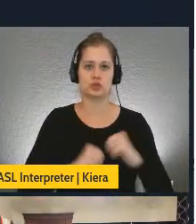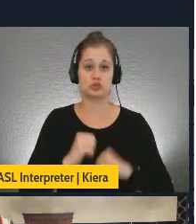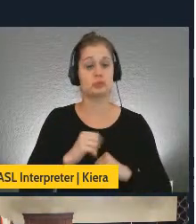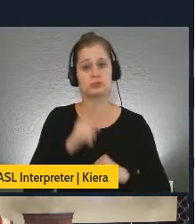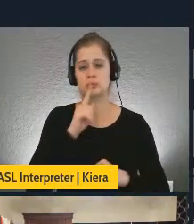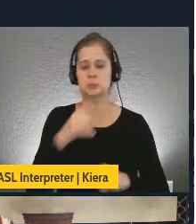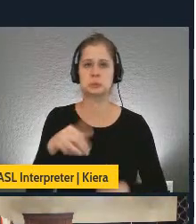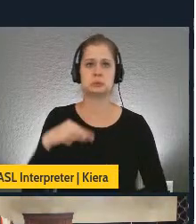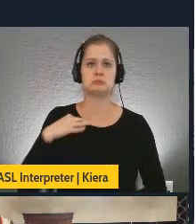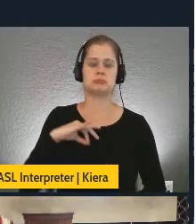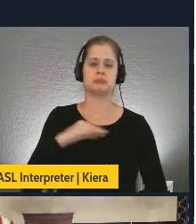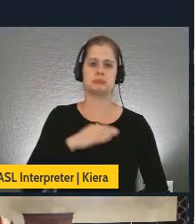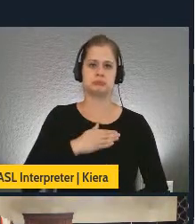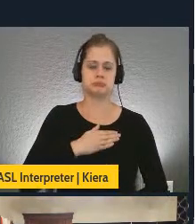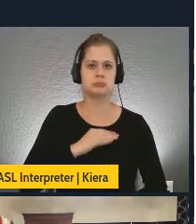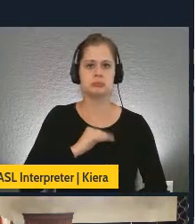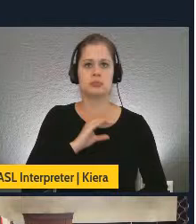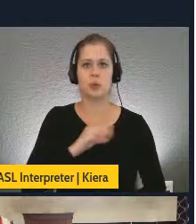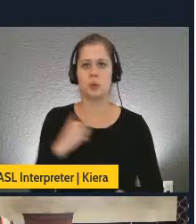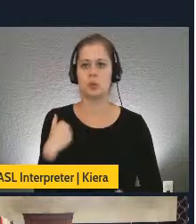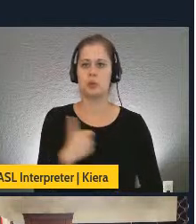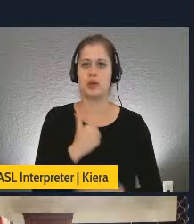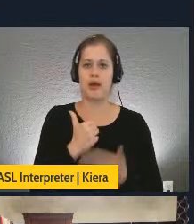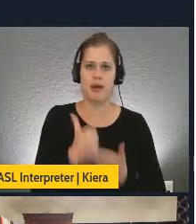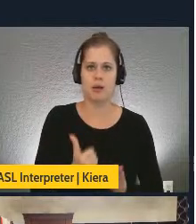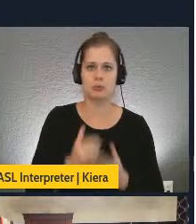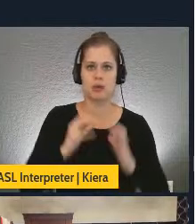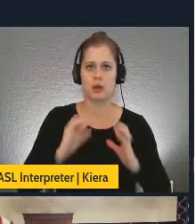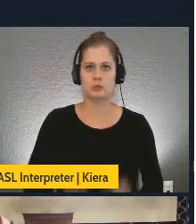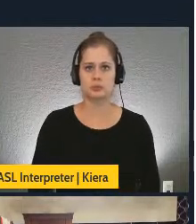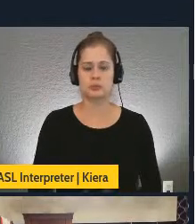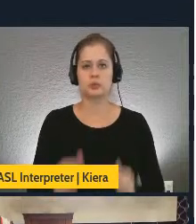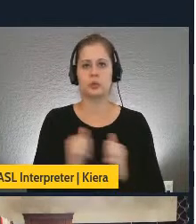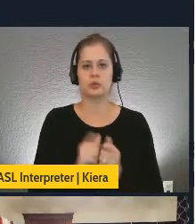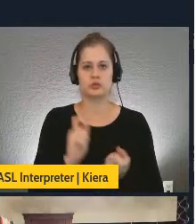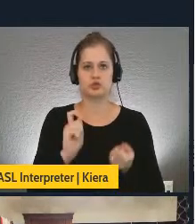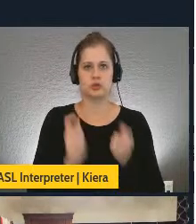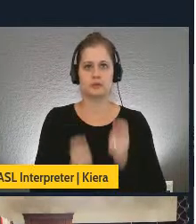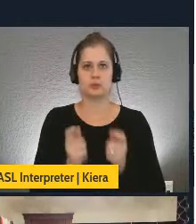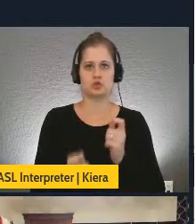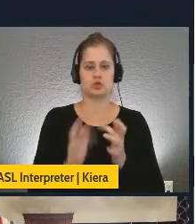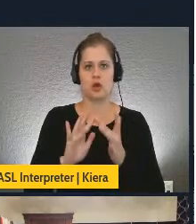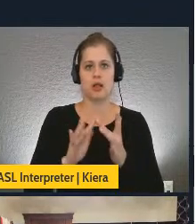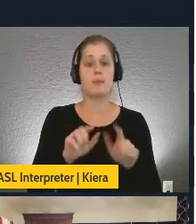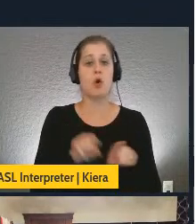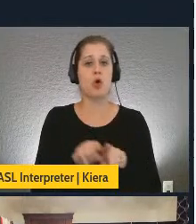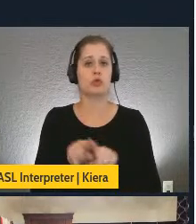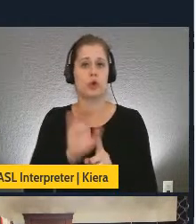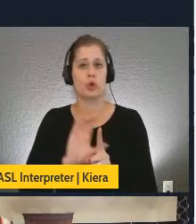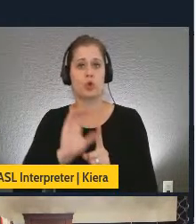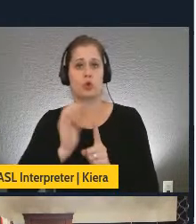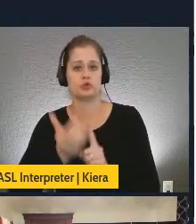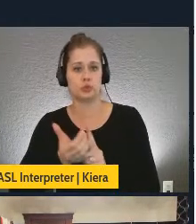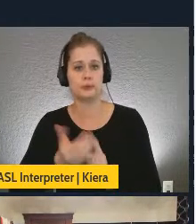for customers to help with their digital transformations, but we also help with their cultural transformations.